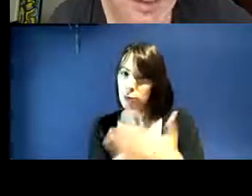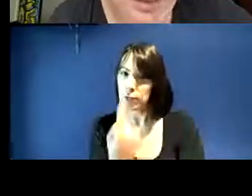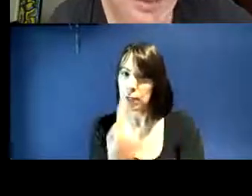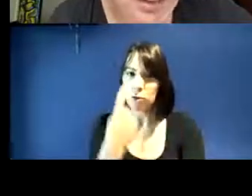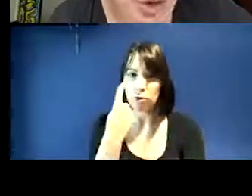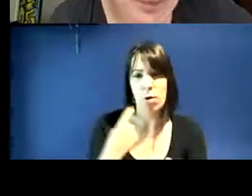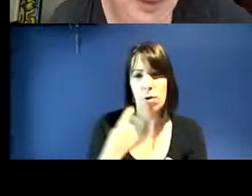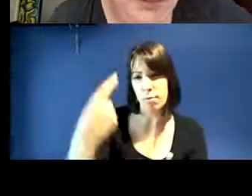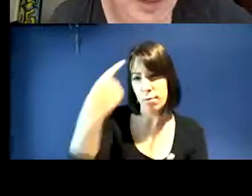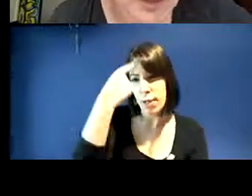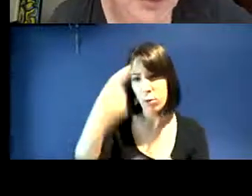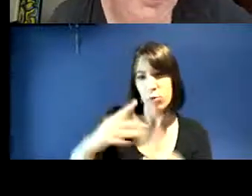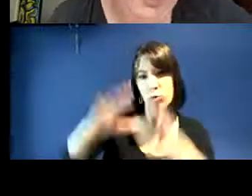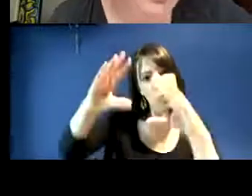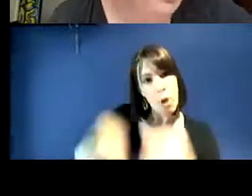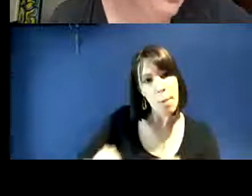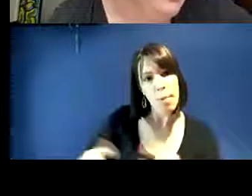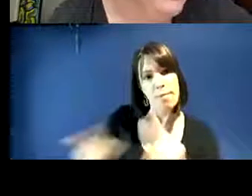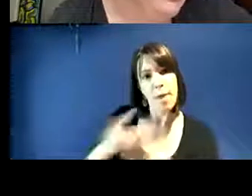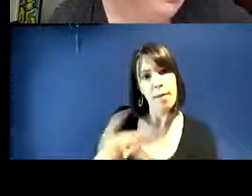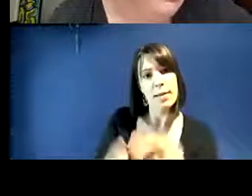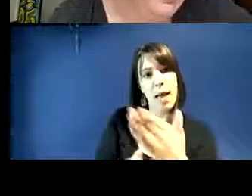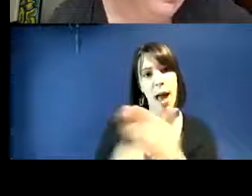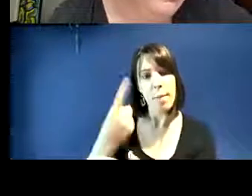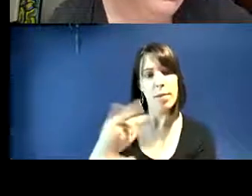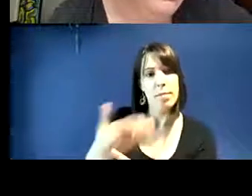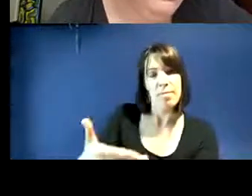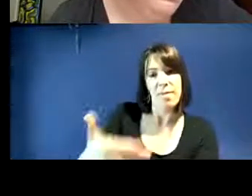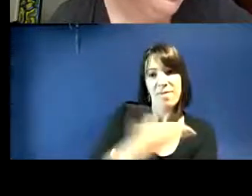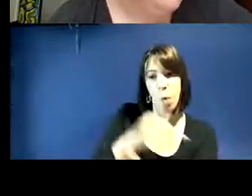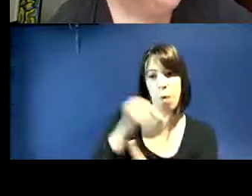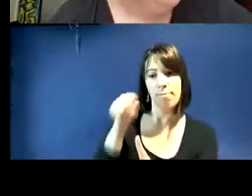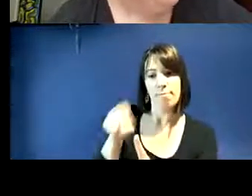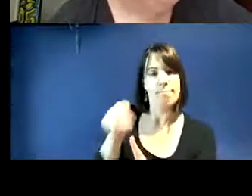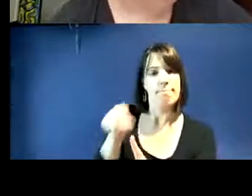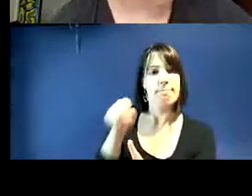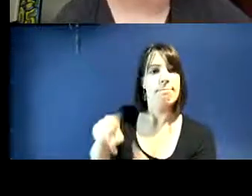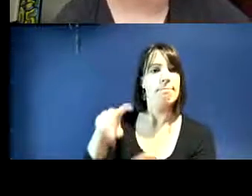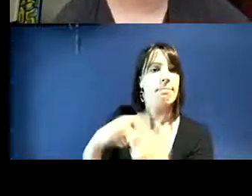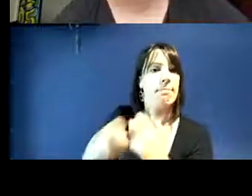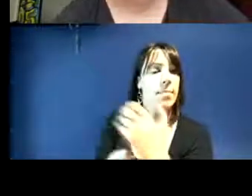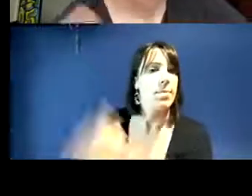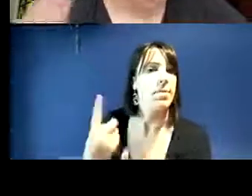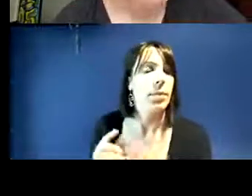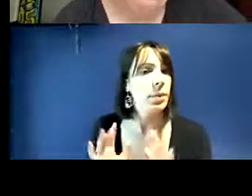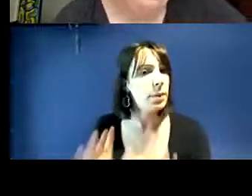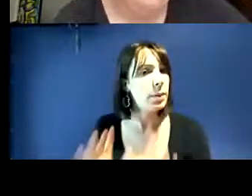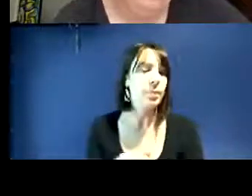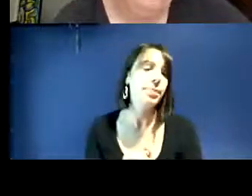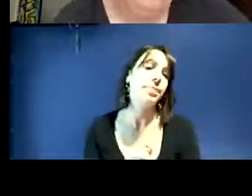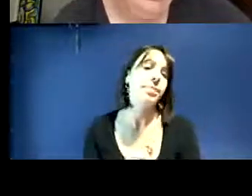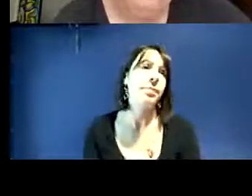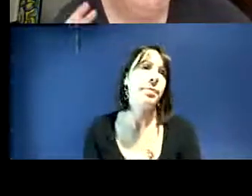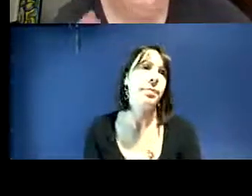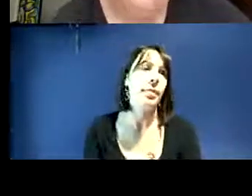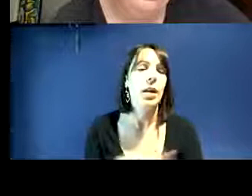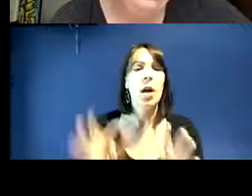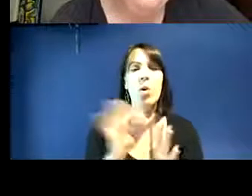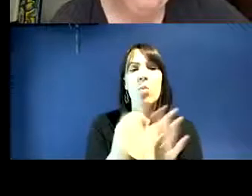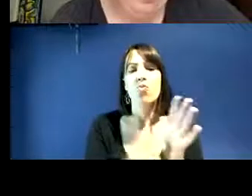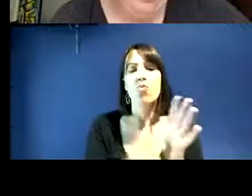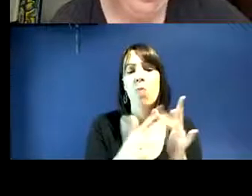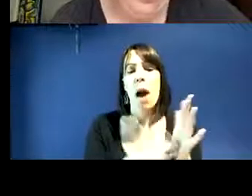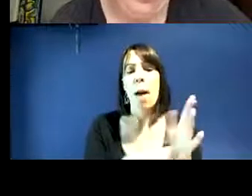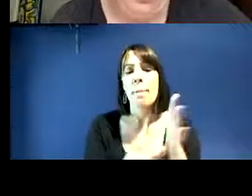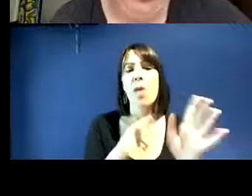prevention to stop this violence from occurring in the first place. Primary prevention sounds like a complicated term, but it's